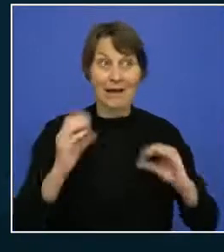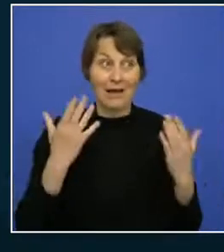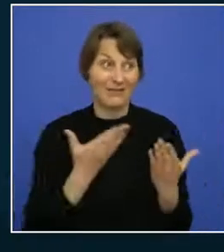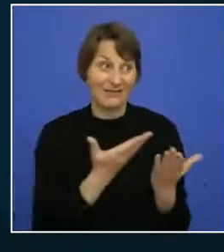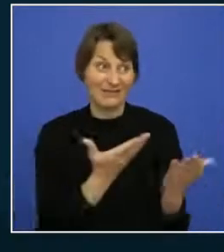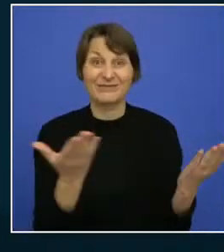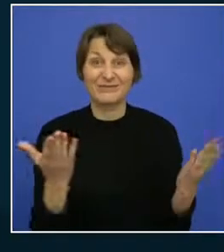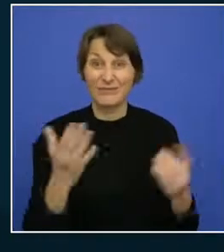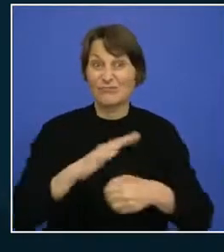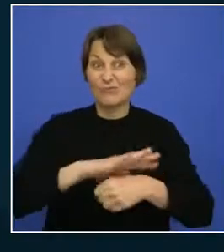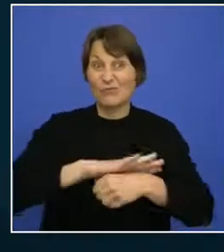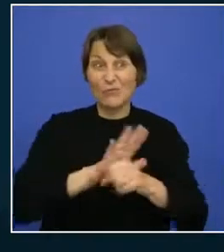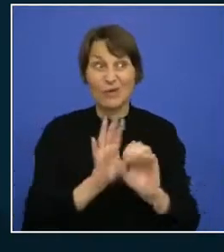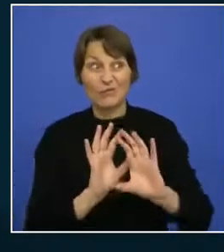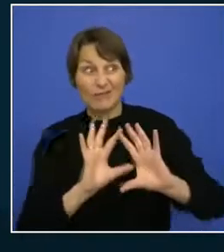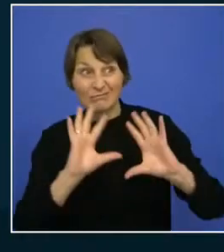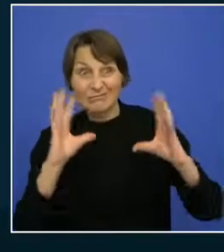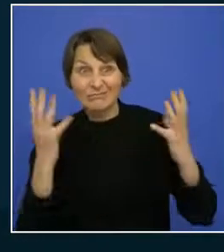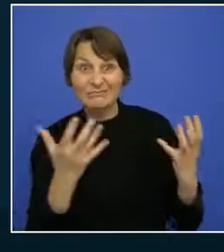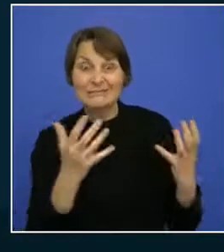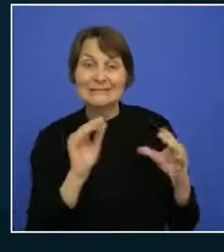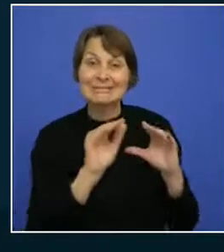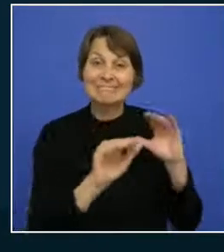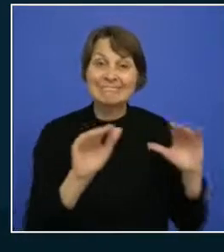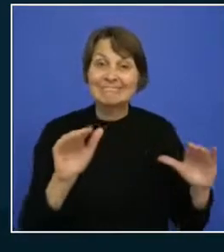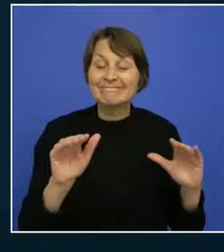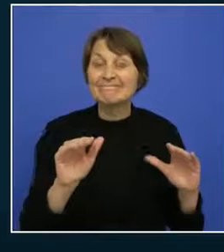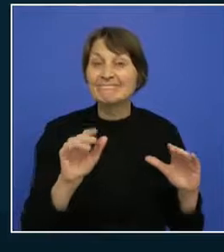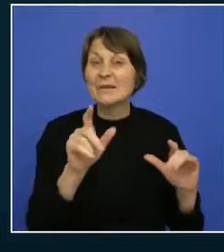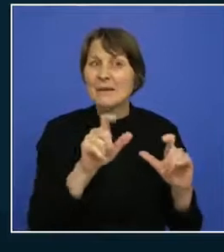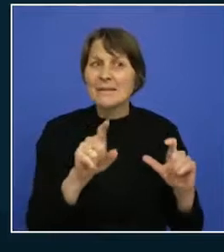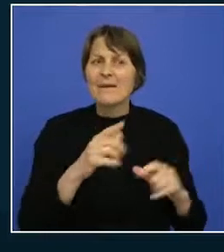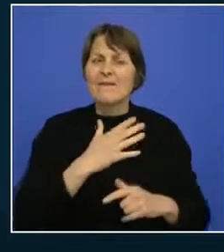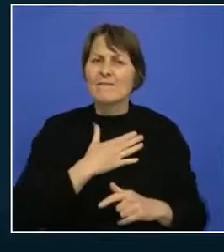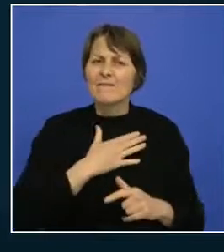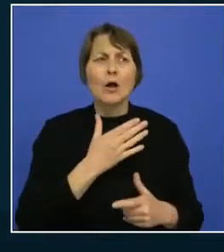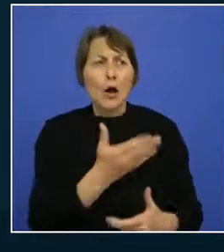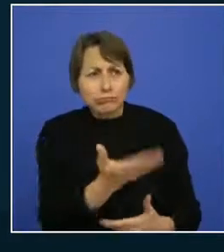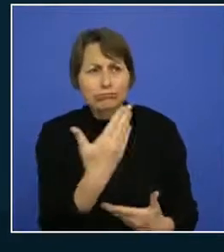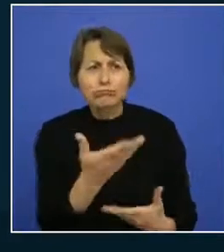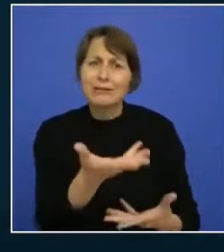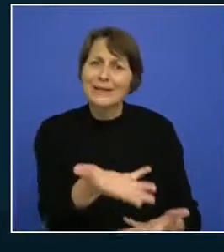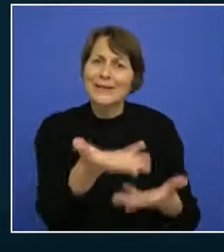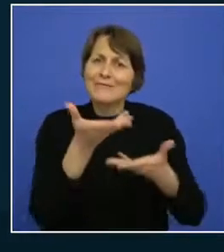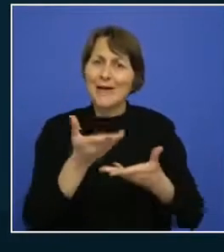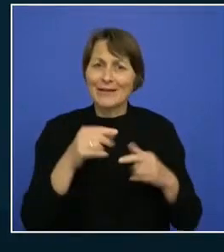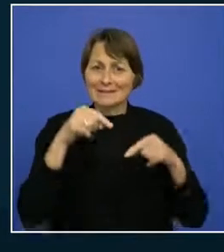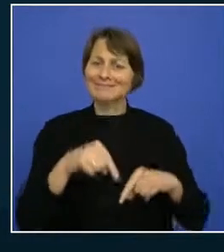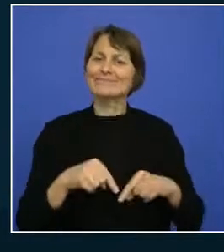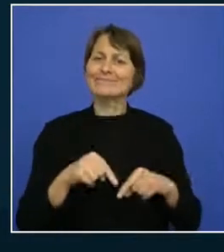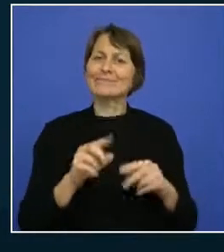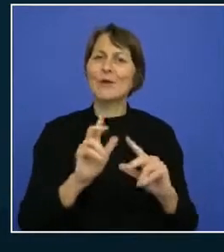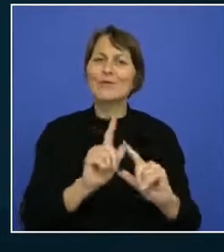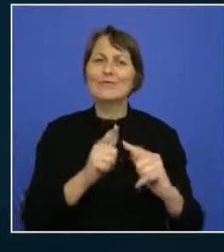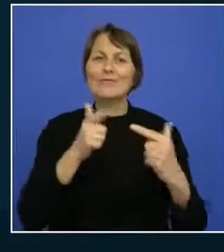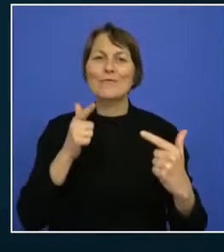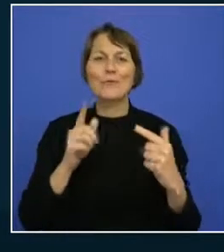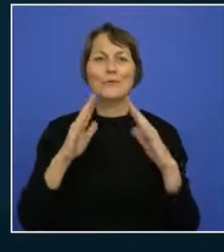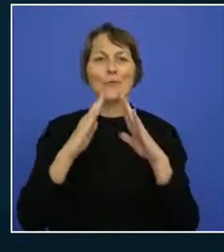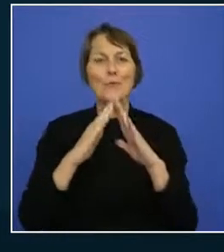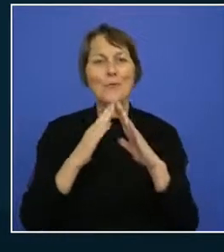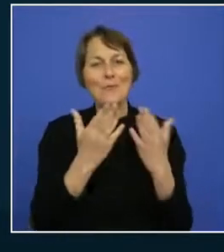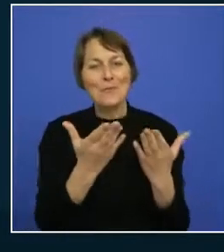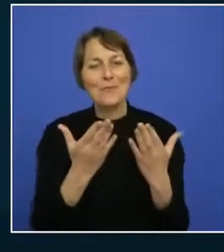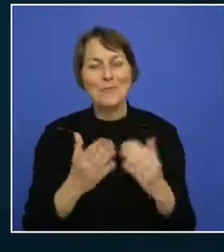trying to get people to feel invited into our virtual homes. So I guess